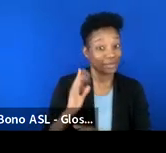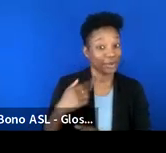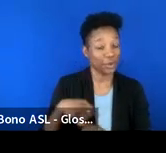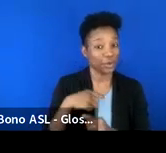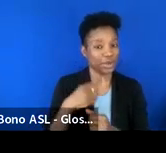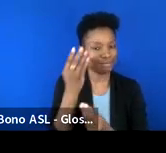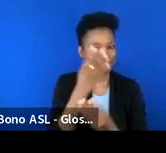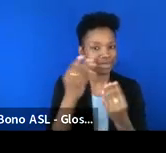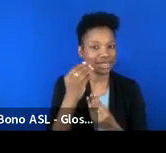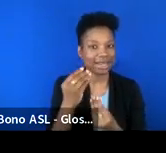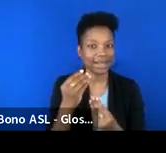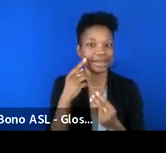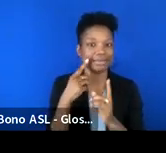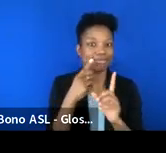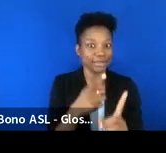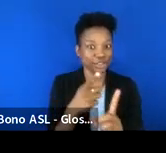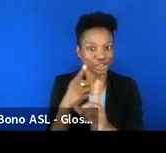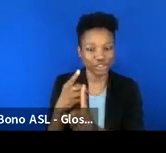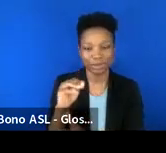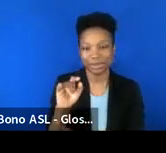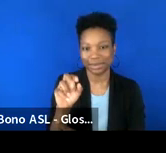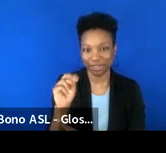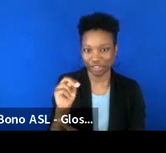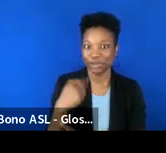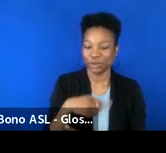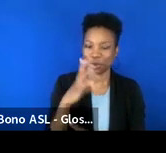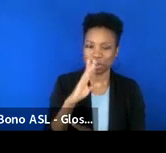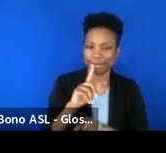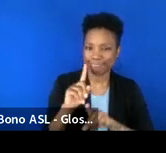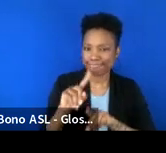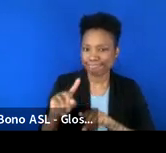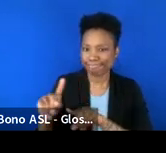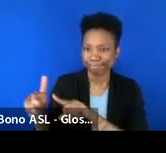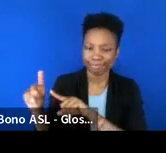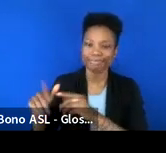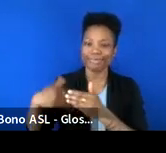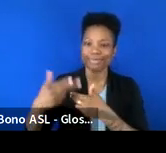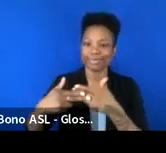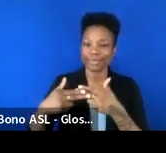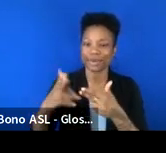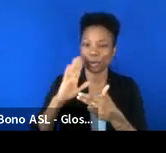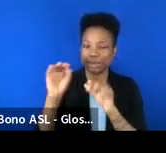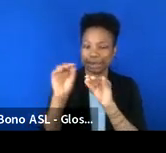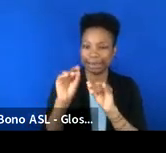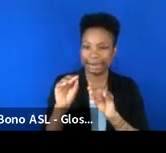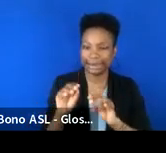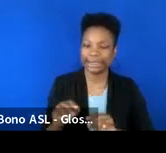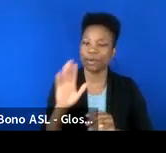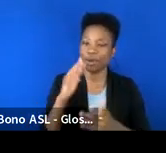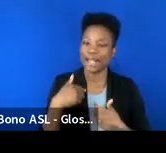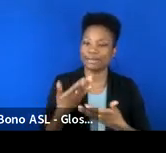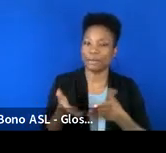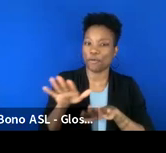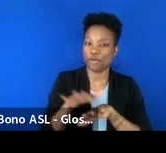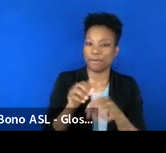answer some questions. And then on the next slide, we'll plug in our answers there. And there'll be some overlap with the work we've already done. So question